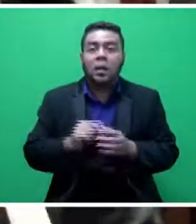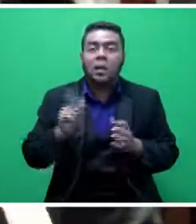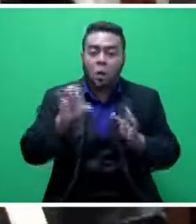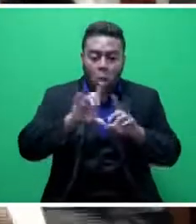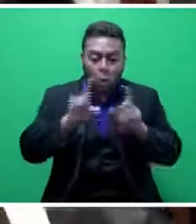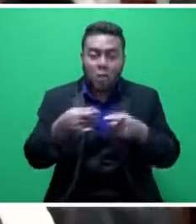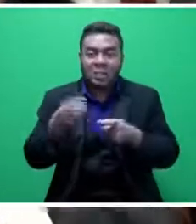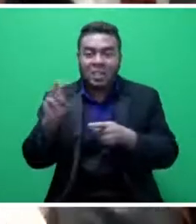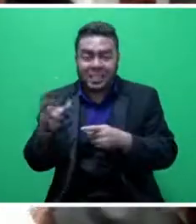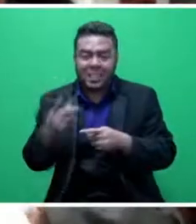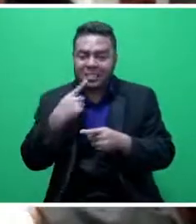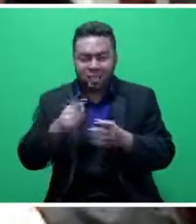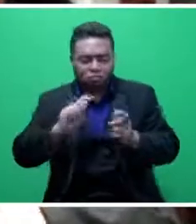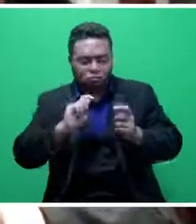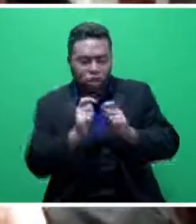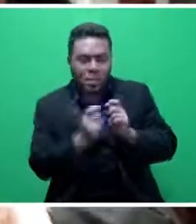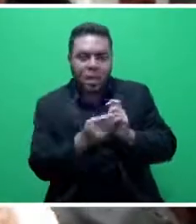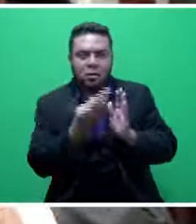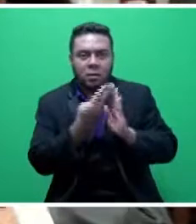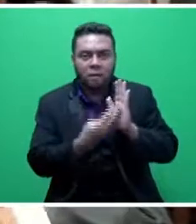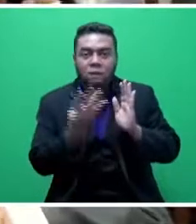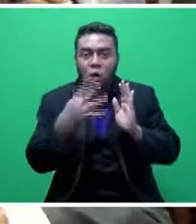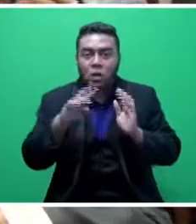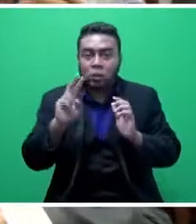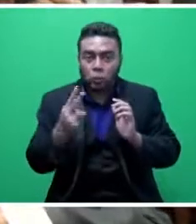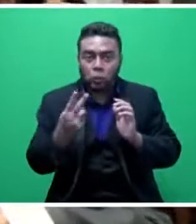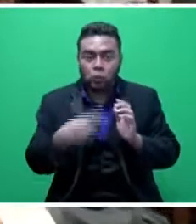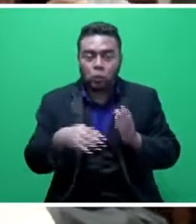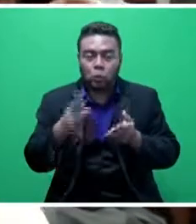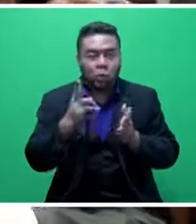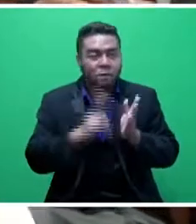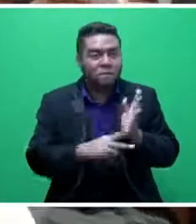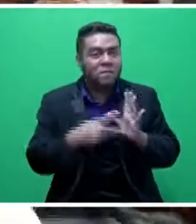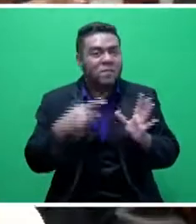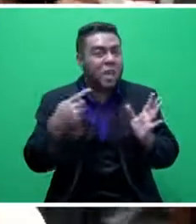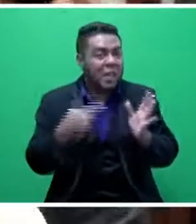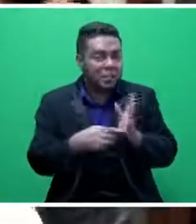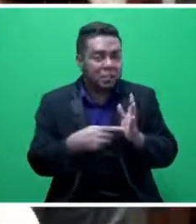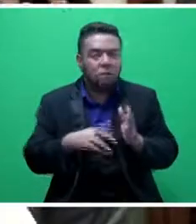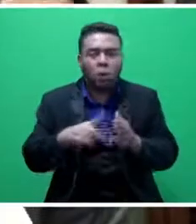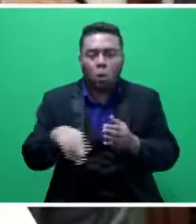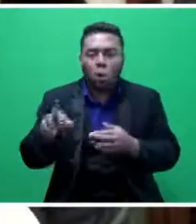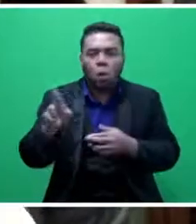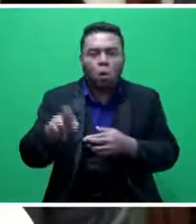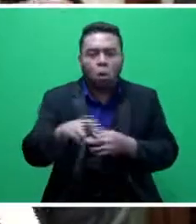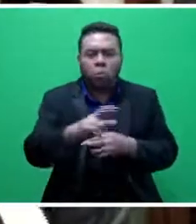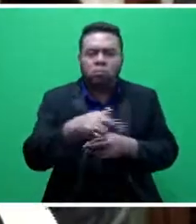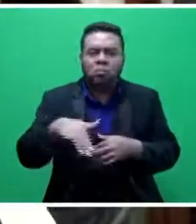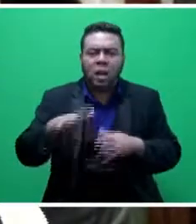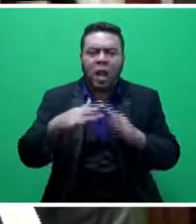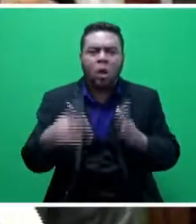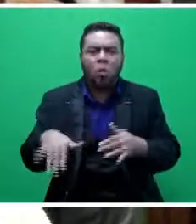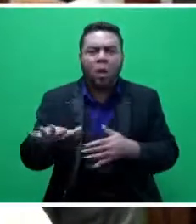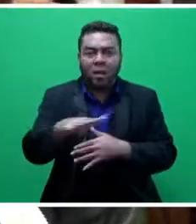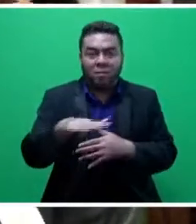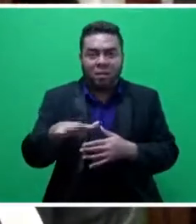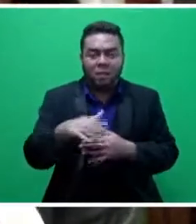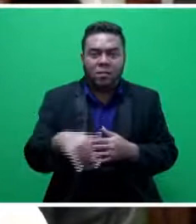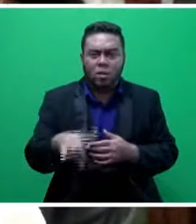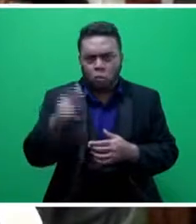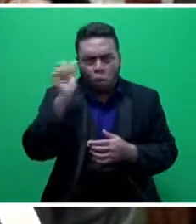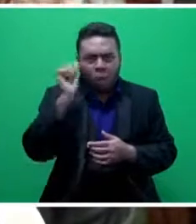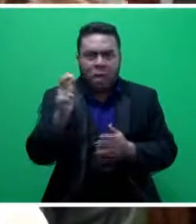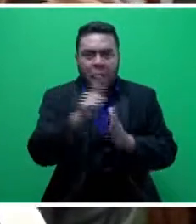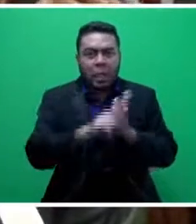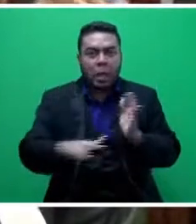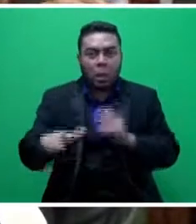Clause 3 of the bill amends Section 22 of the Act to exempt VAT on the supply of residential accommodation. As those of you know, who are landlords, some